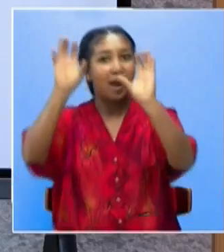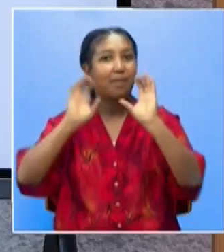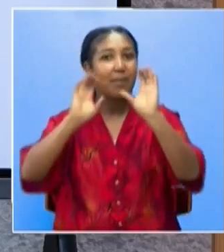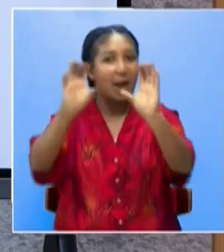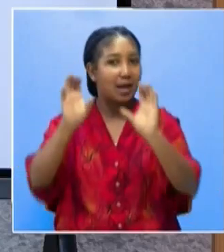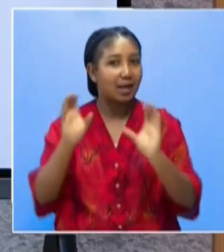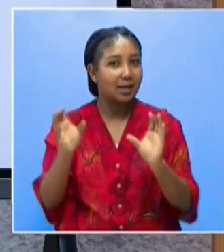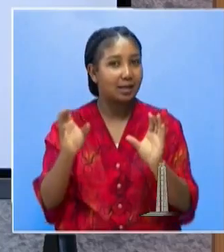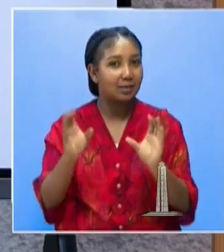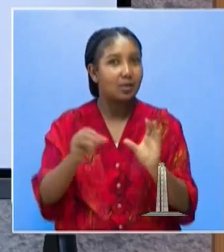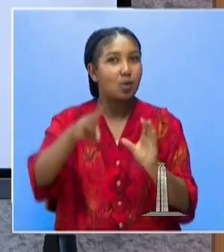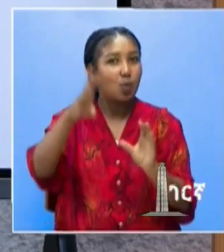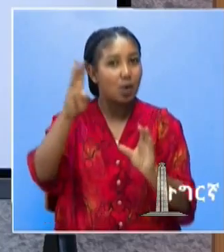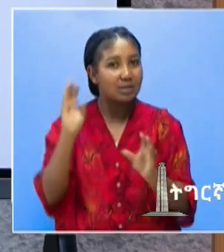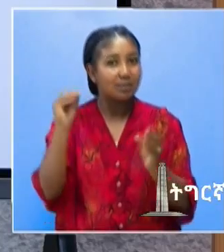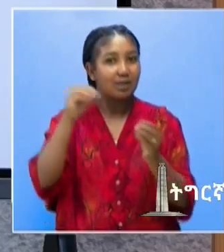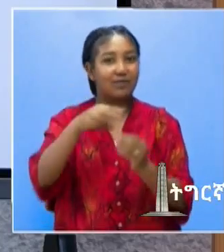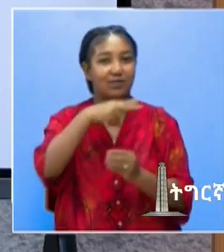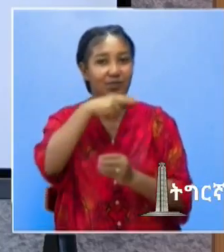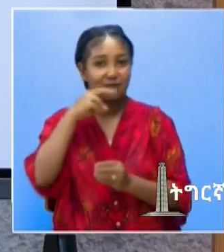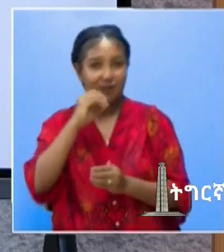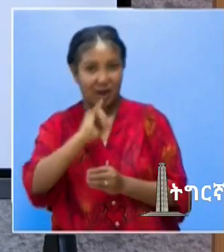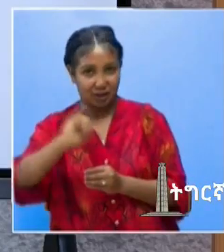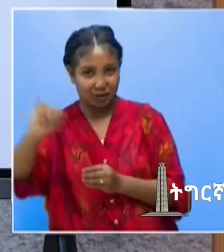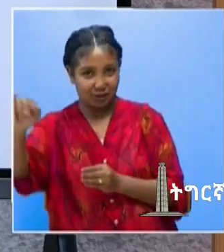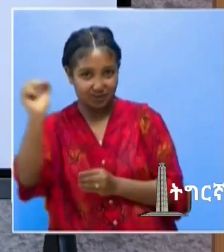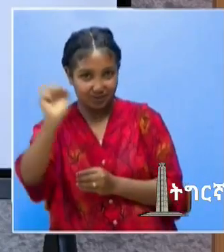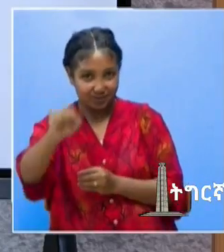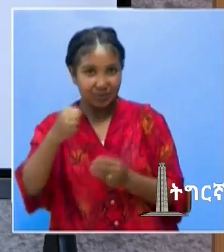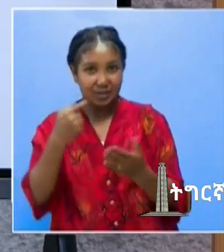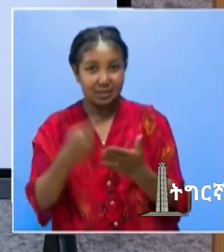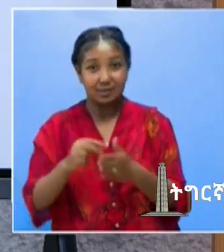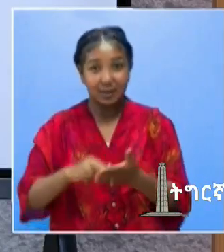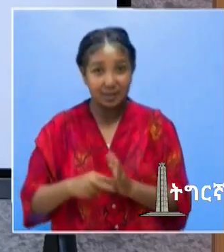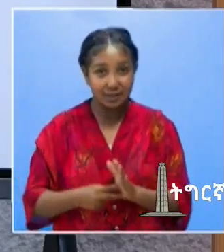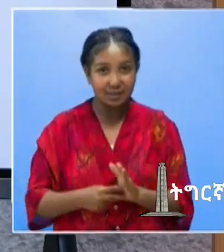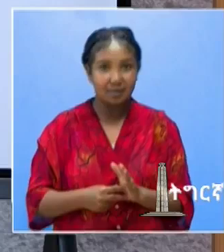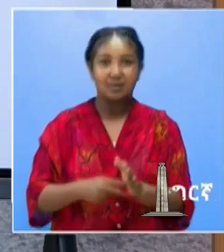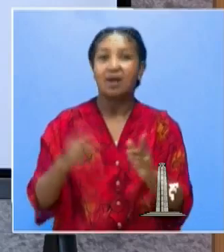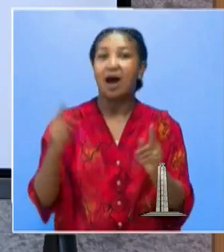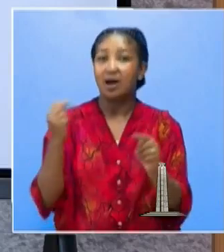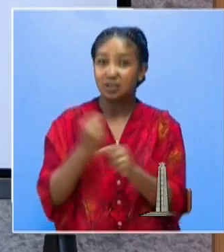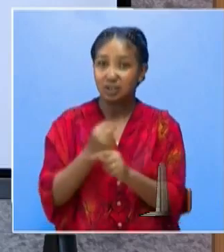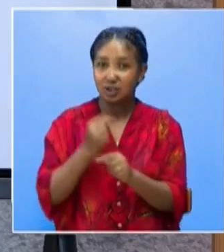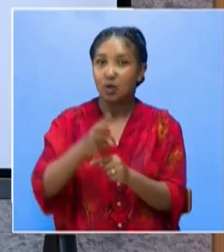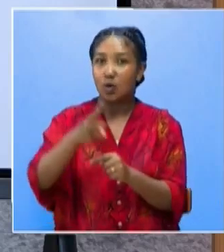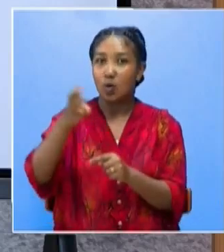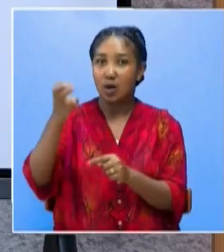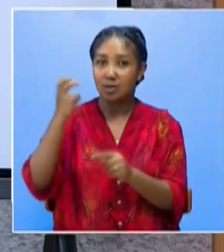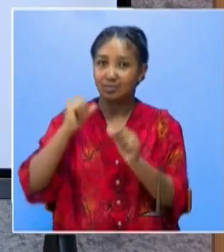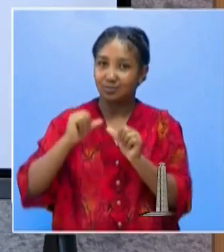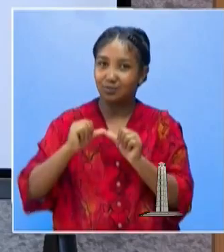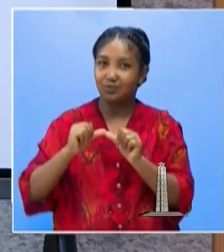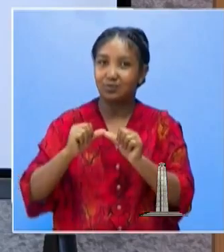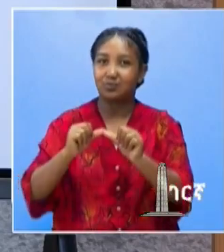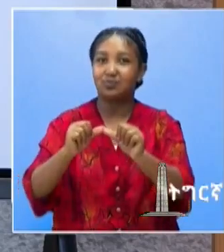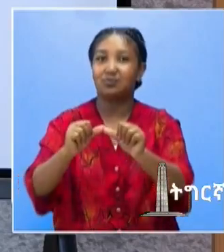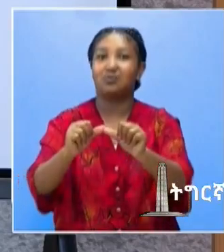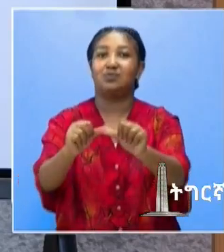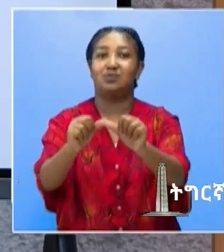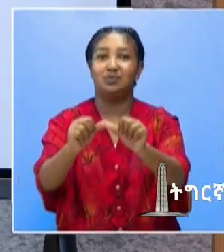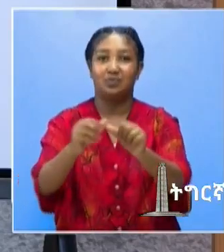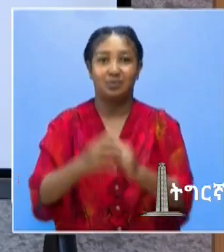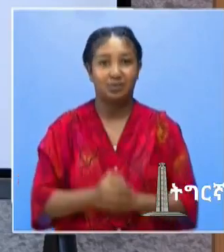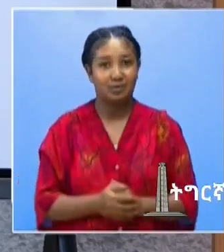said was plus verb energy I used, yeah? So this means the action was ongoing at the time